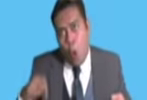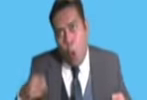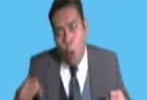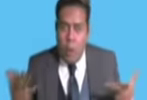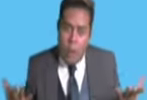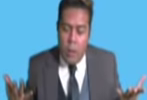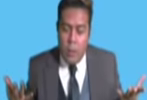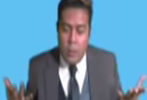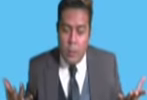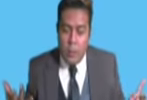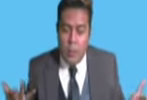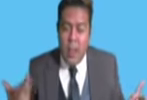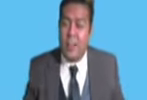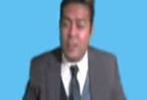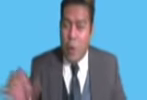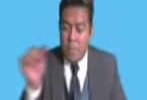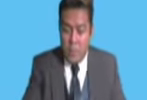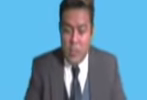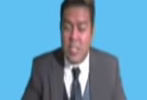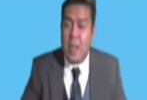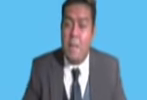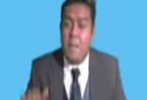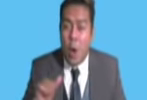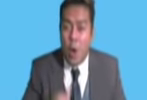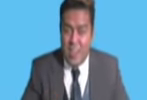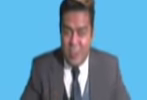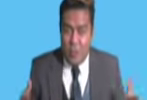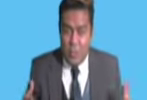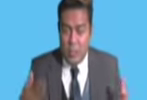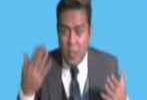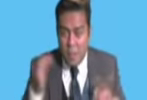Yes. Has your purchasing power increased, Honorable Prime Minister?